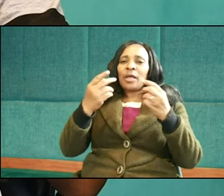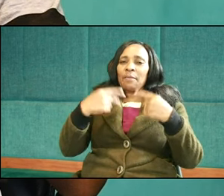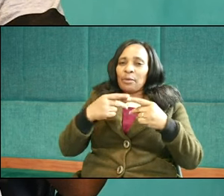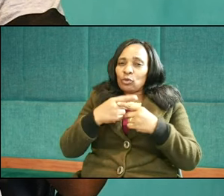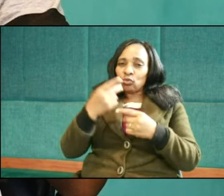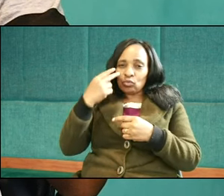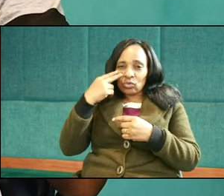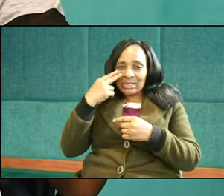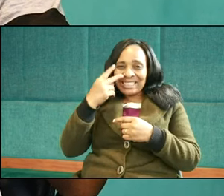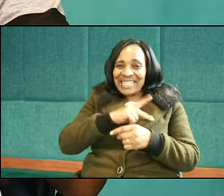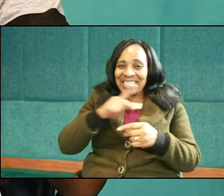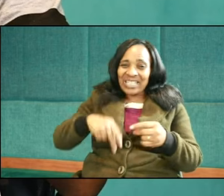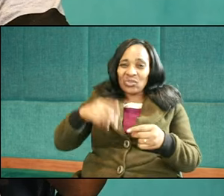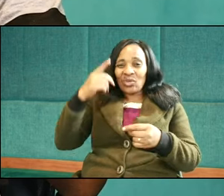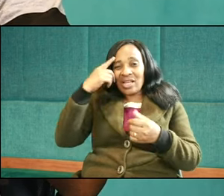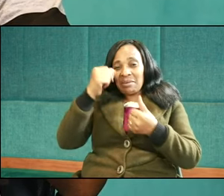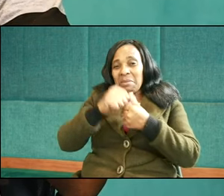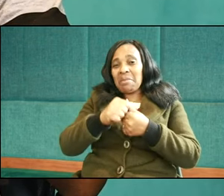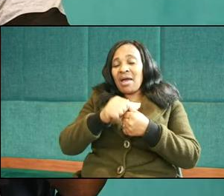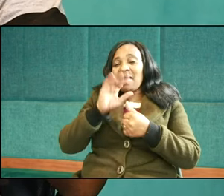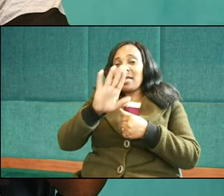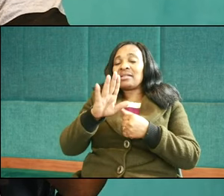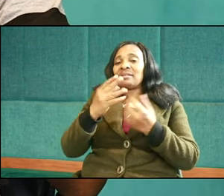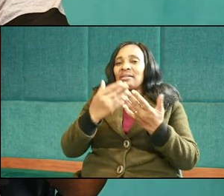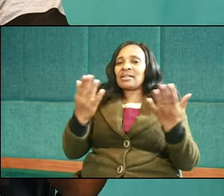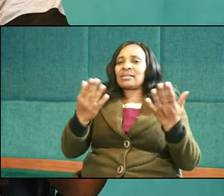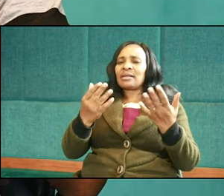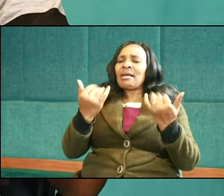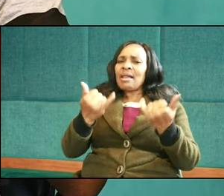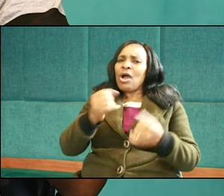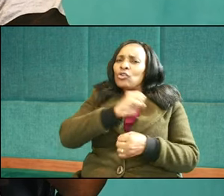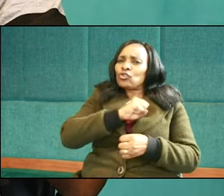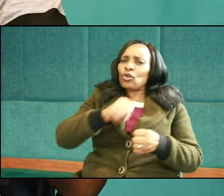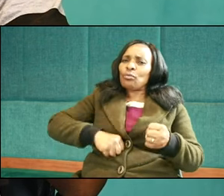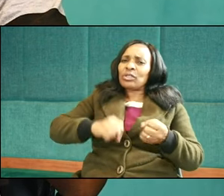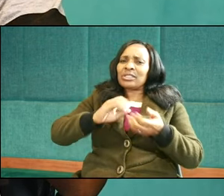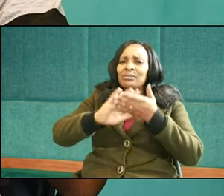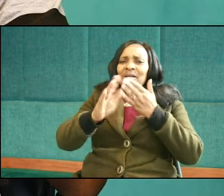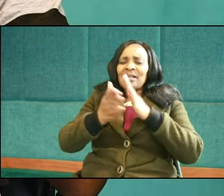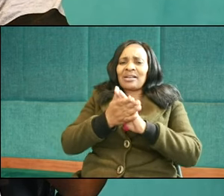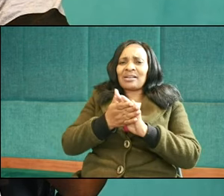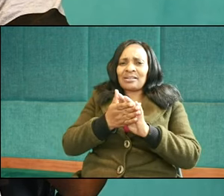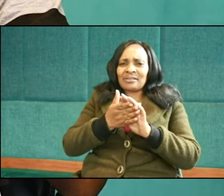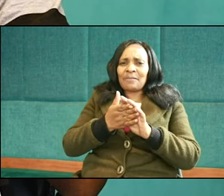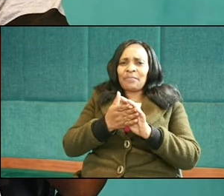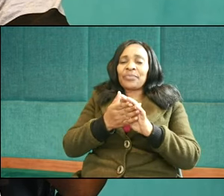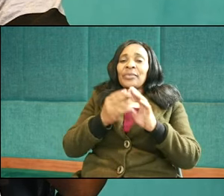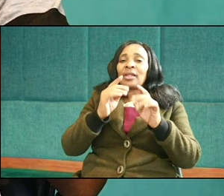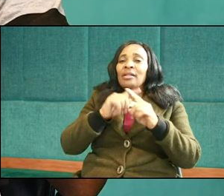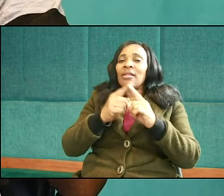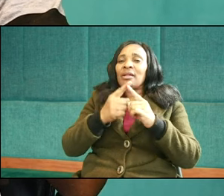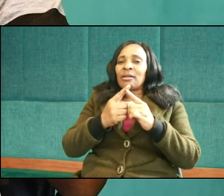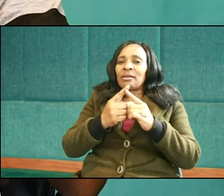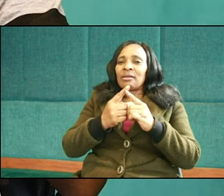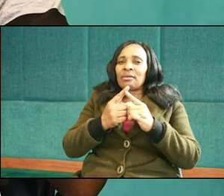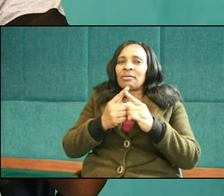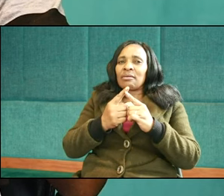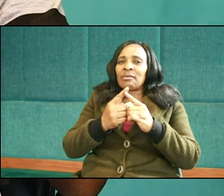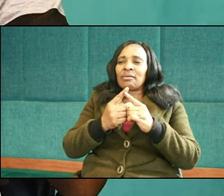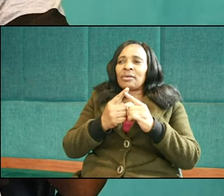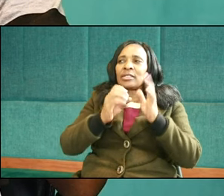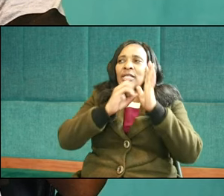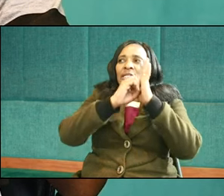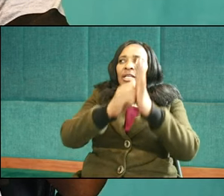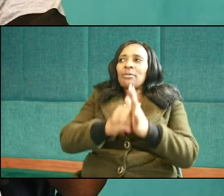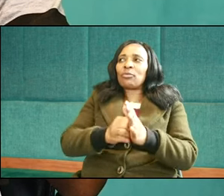the sinfulness of his course. Solomon's repentance was sincere, but the harm that his example